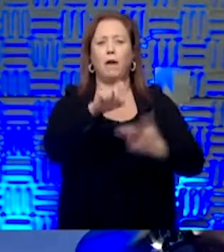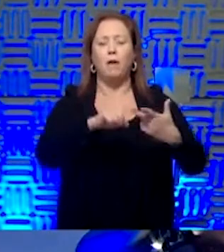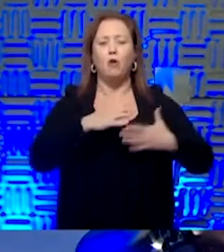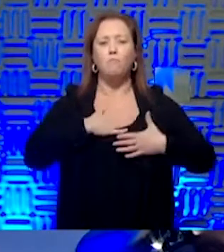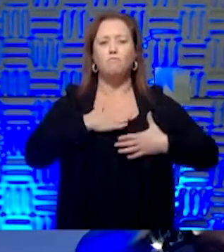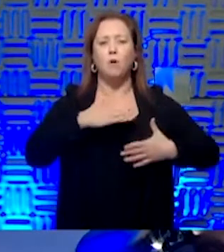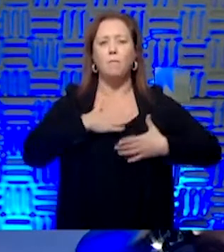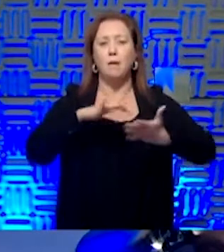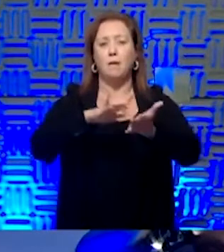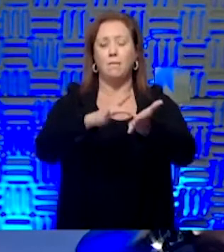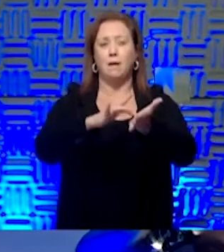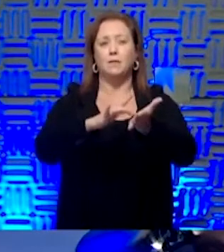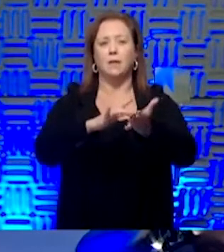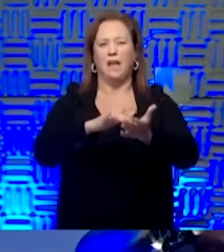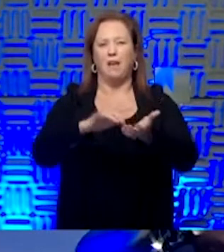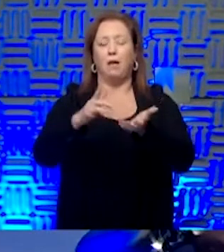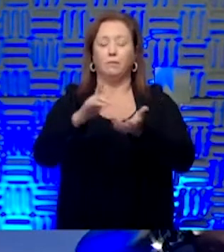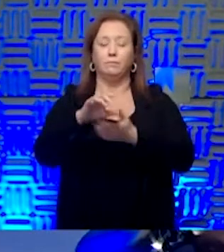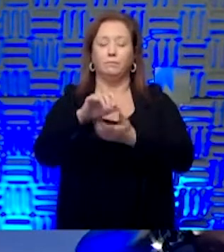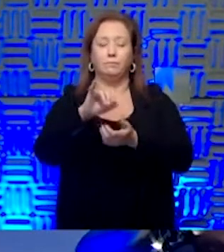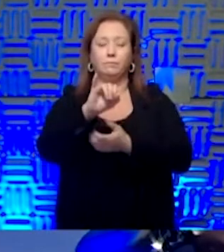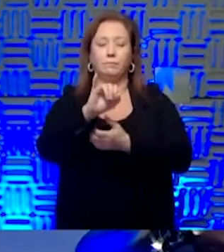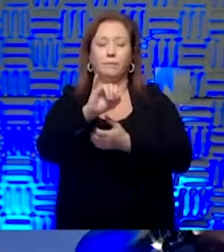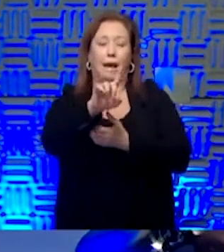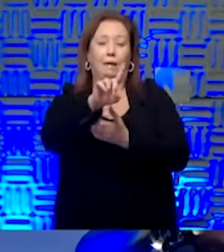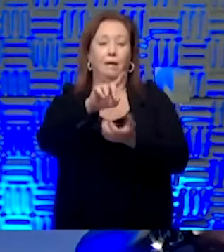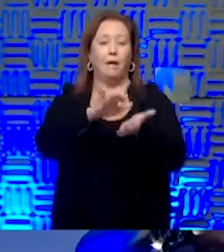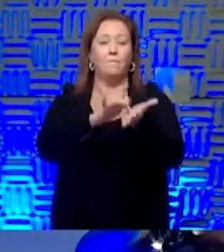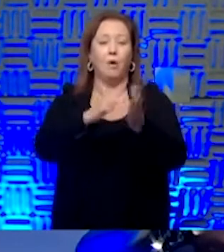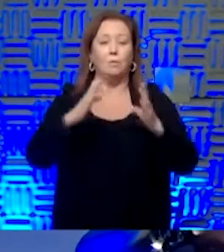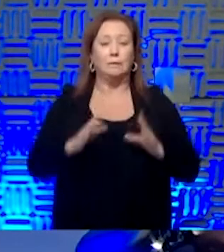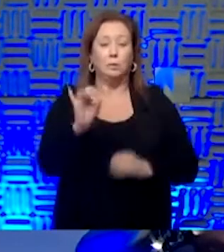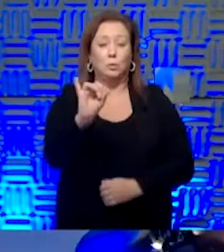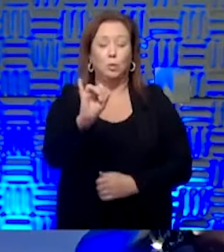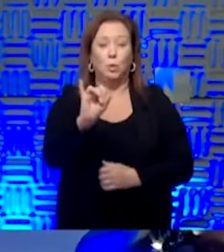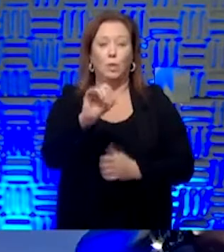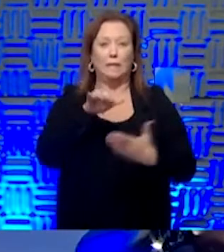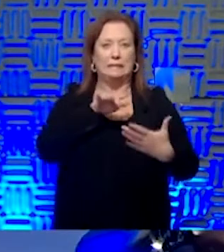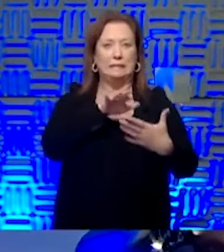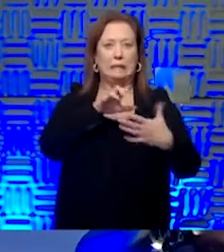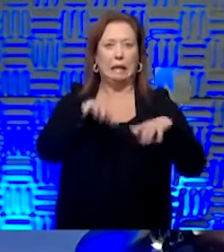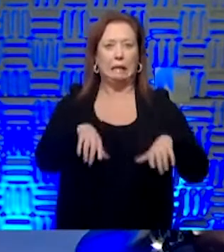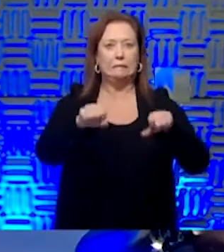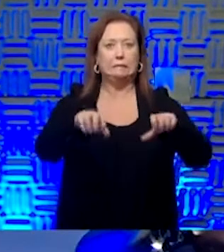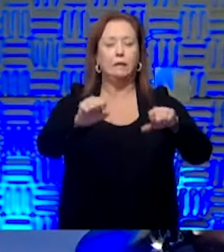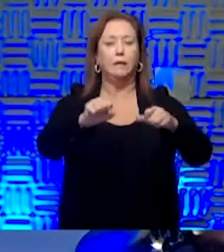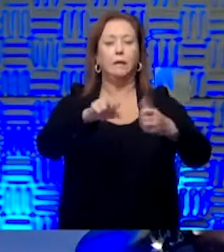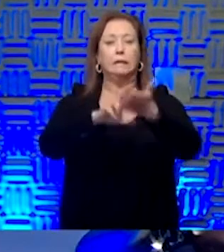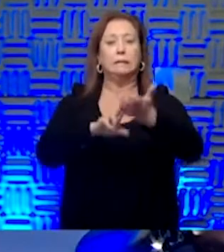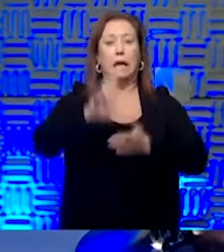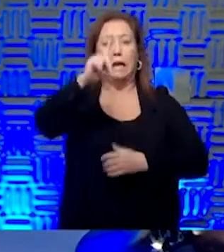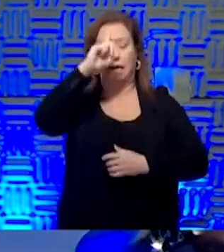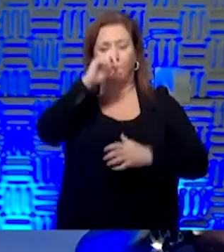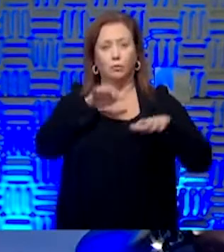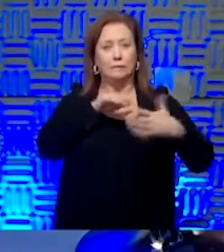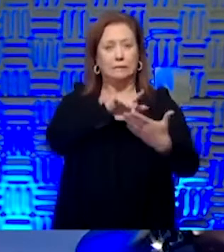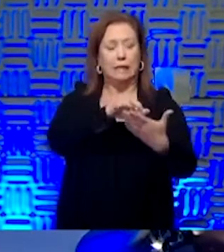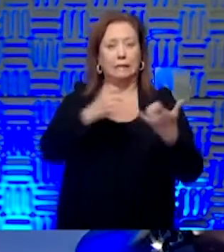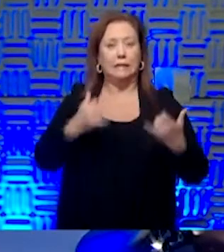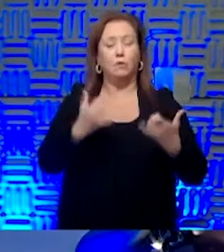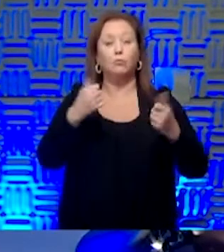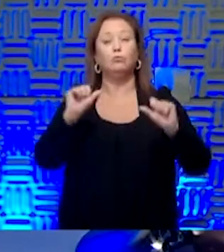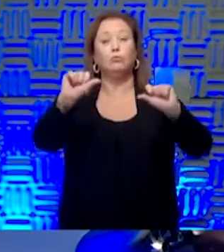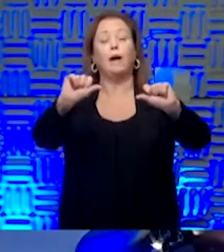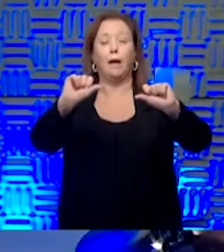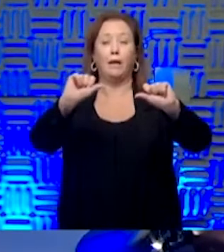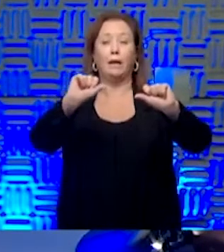ID pharmacists as well, who've helped get these trials going, get enrolled in trials, but also be available to try and